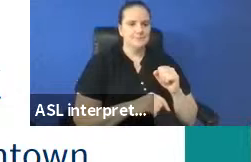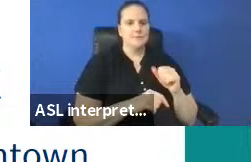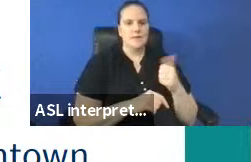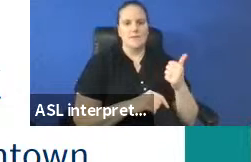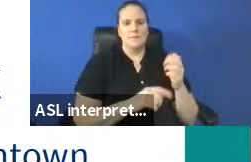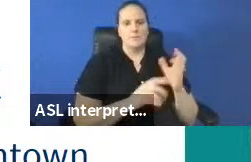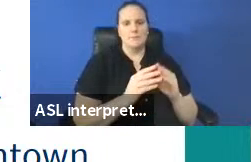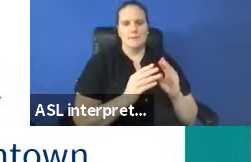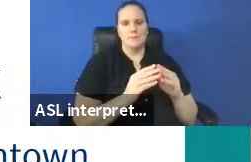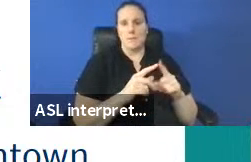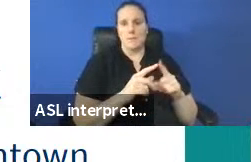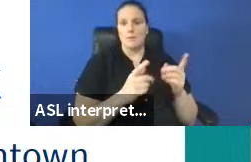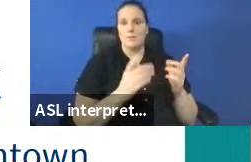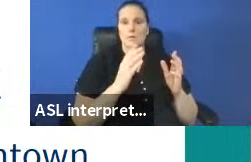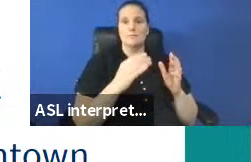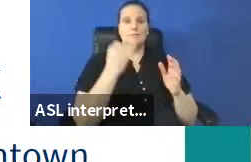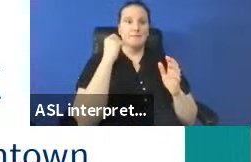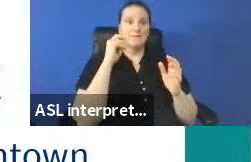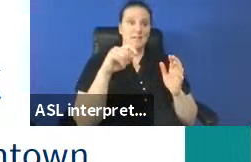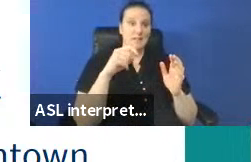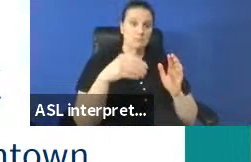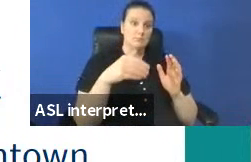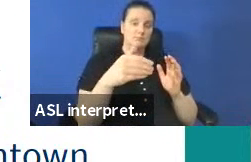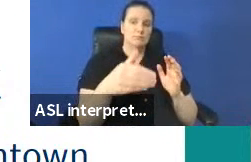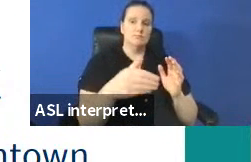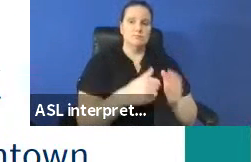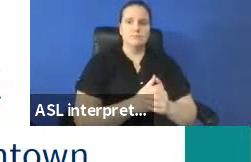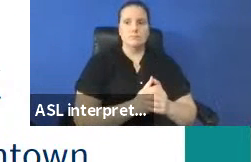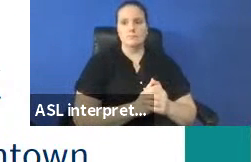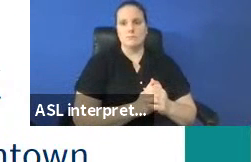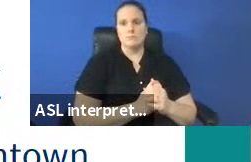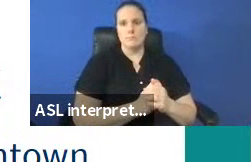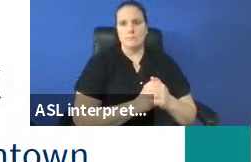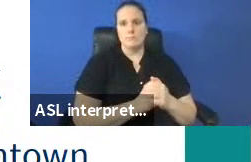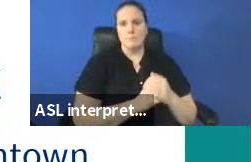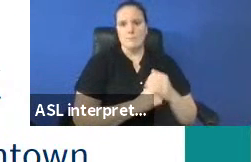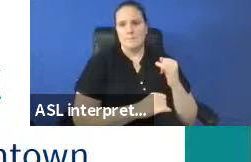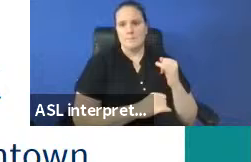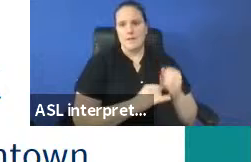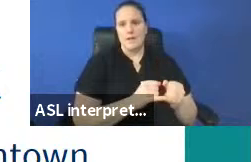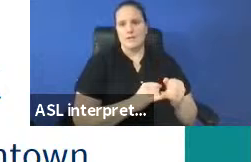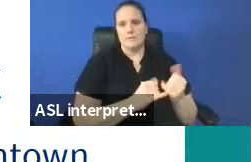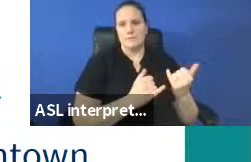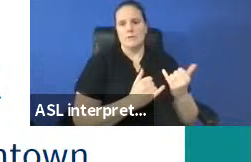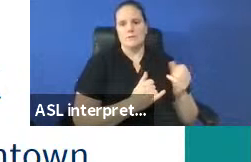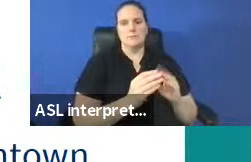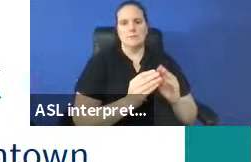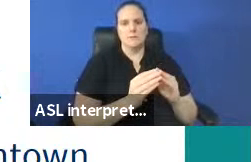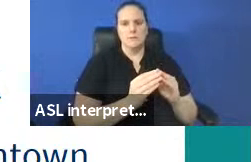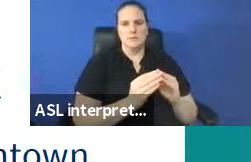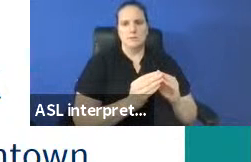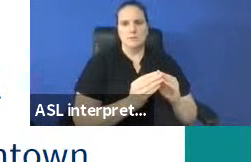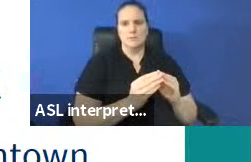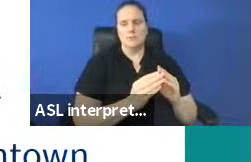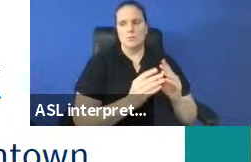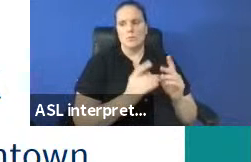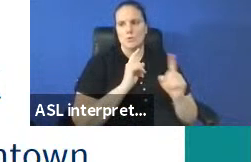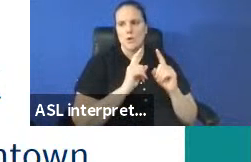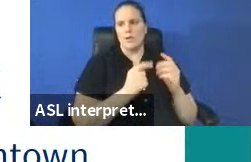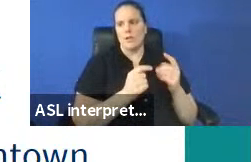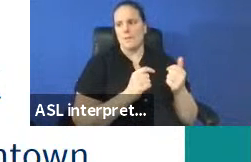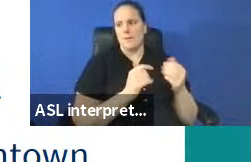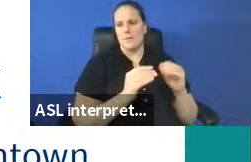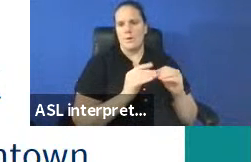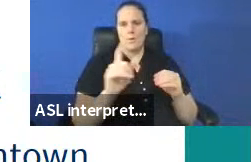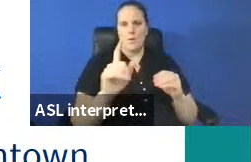may reconvene on an as-needed basis. And at the end of today's meeting or this evening's meeting, I'll talk a little bit more about